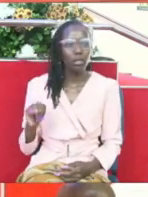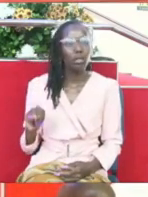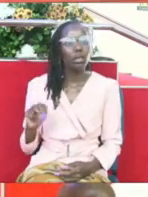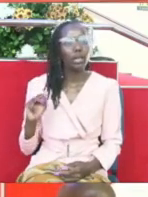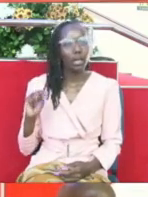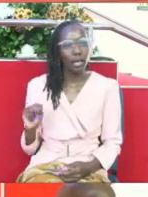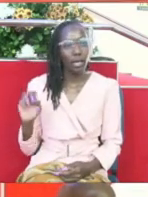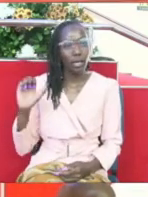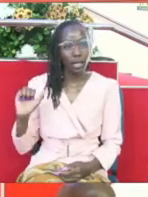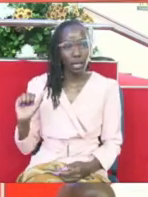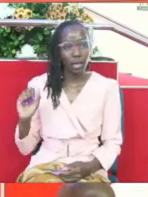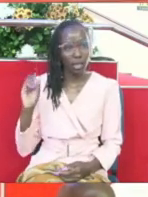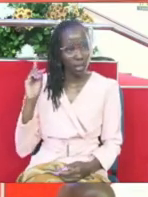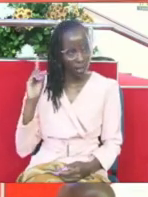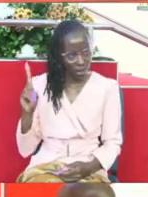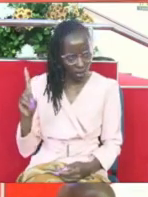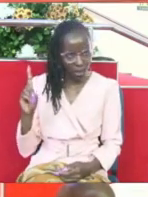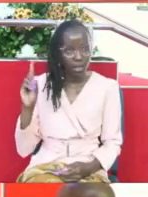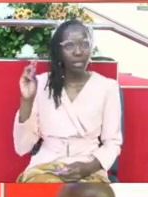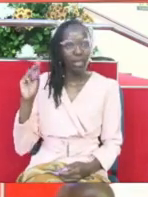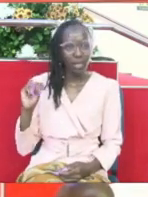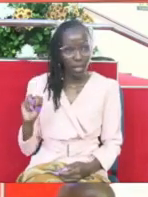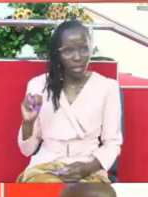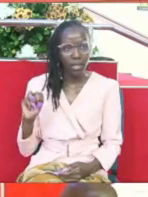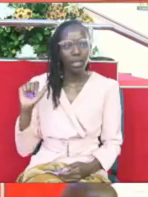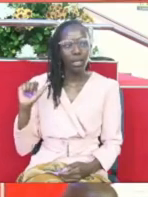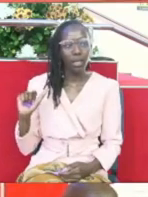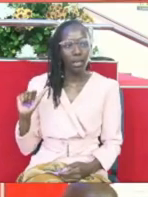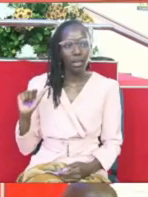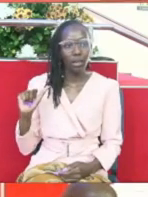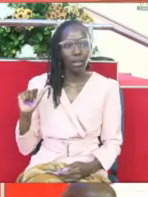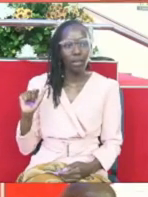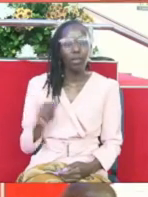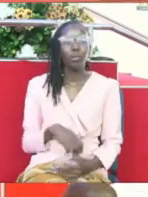singer sang and say. Mwimbaji akaimba akasema. I'll put you